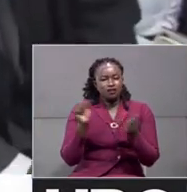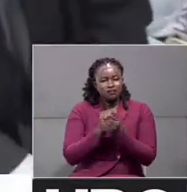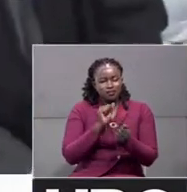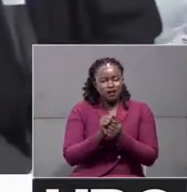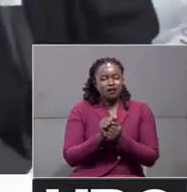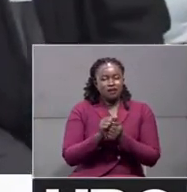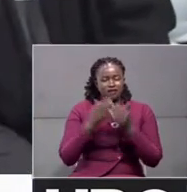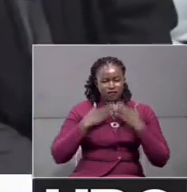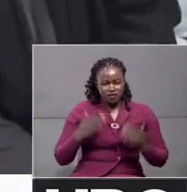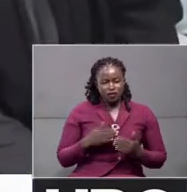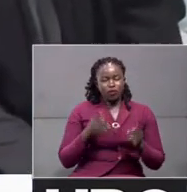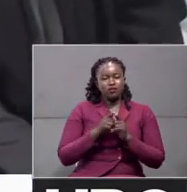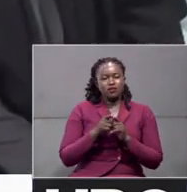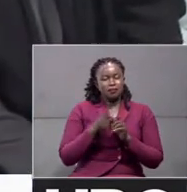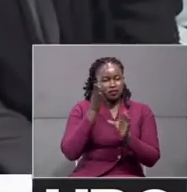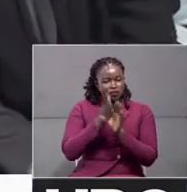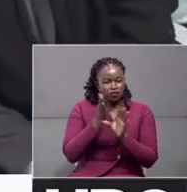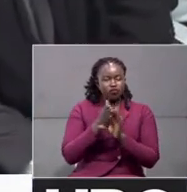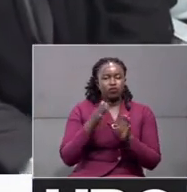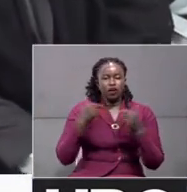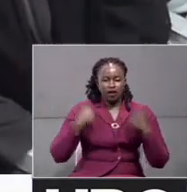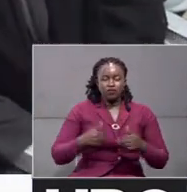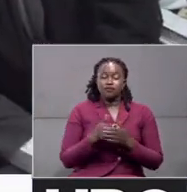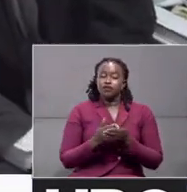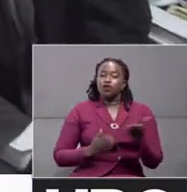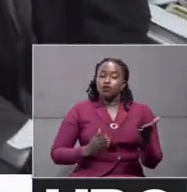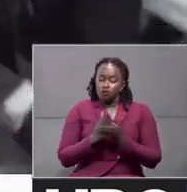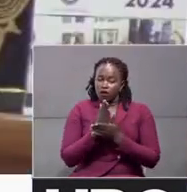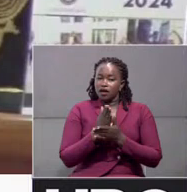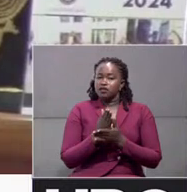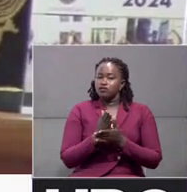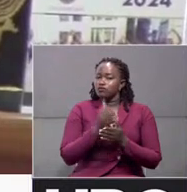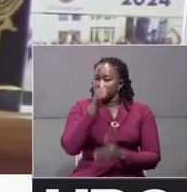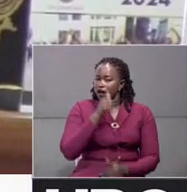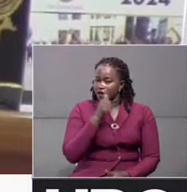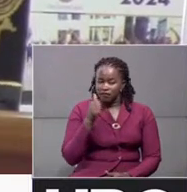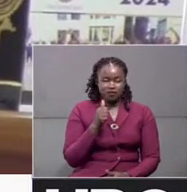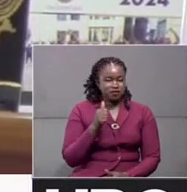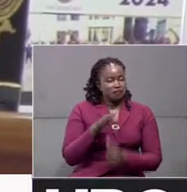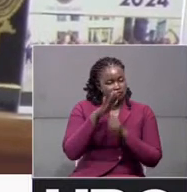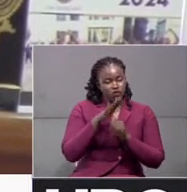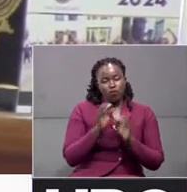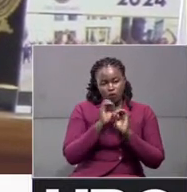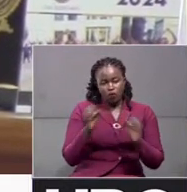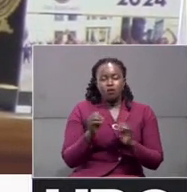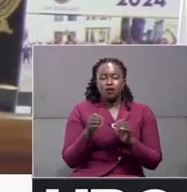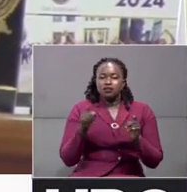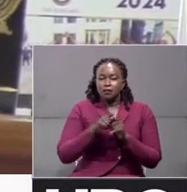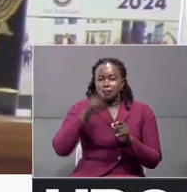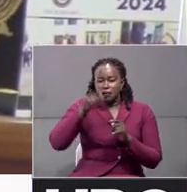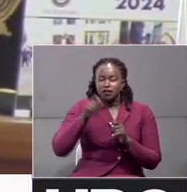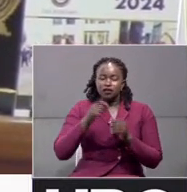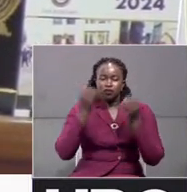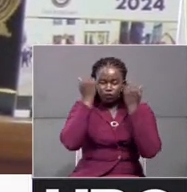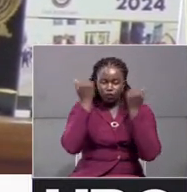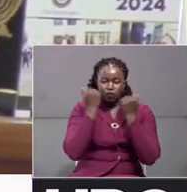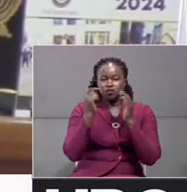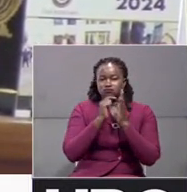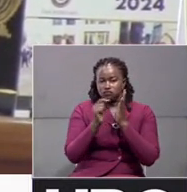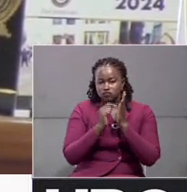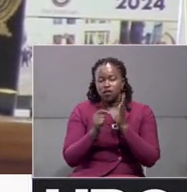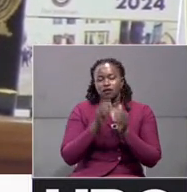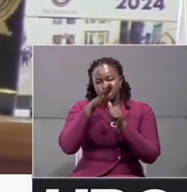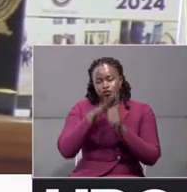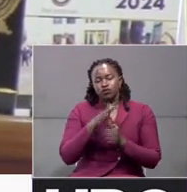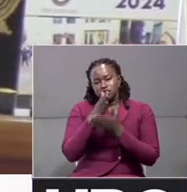Well, as the court found that the rights to privacy was not infringed upon, the mandatory reporting provisions infringes on some of the